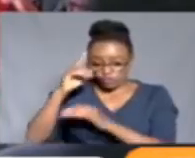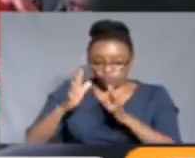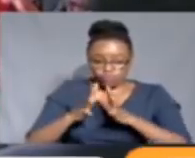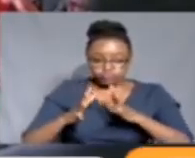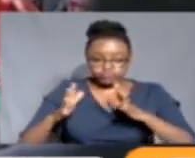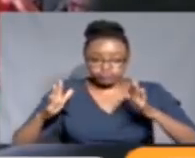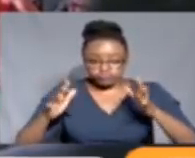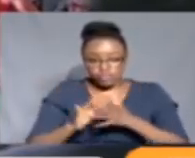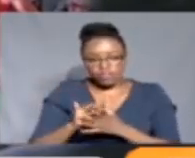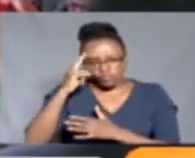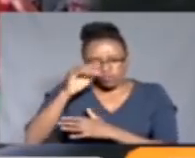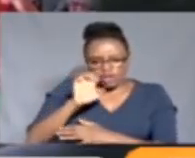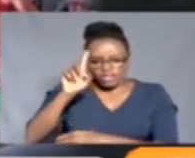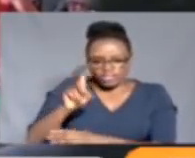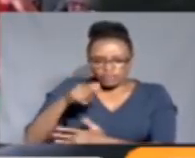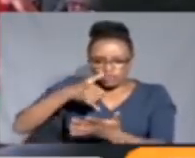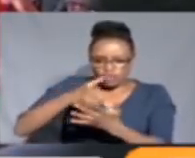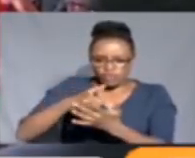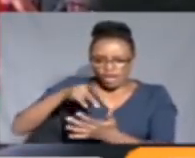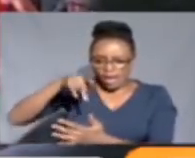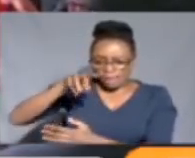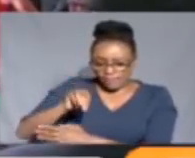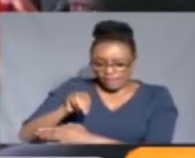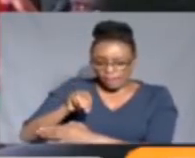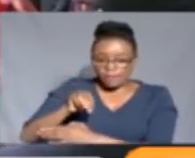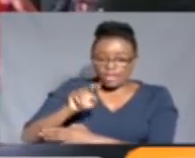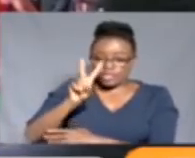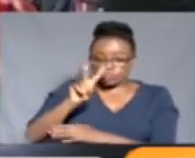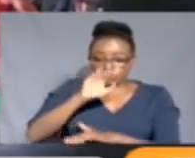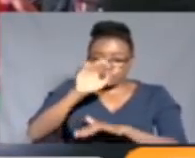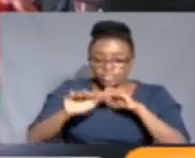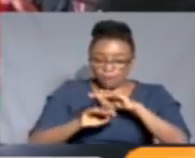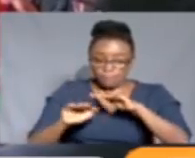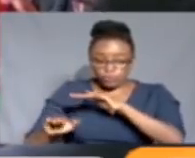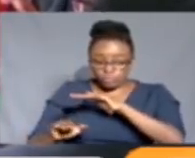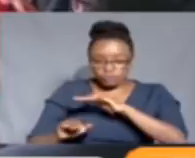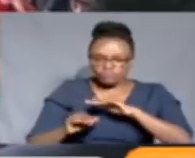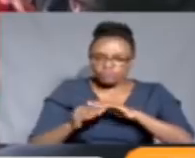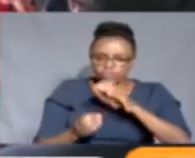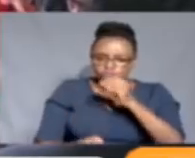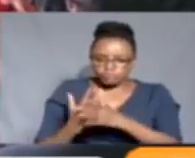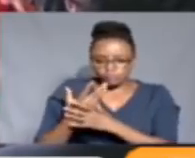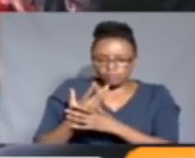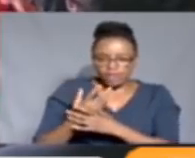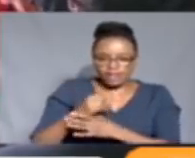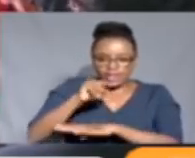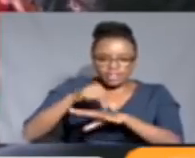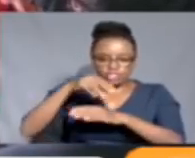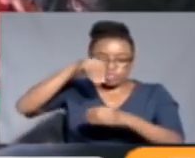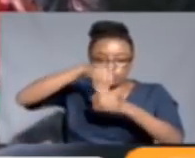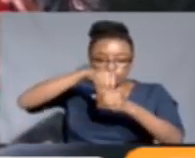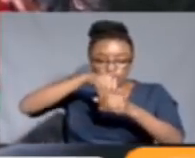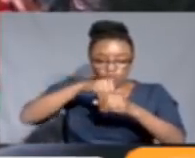expansion of the executive to include a prime minister and two deputies to create room for national inclusion at